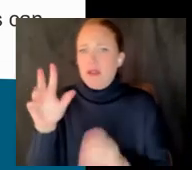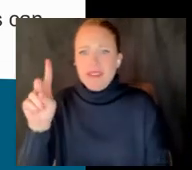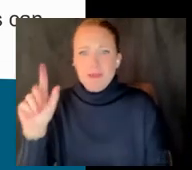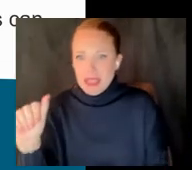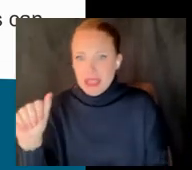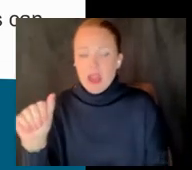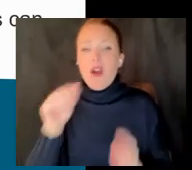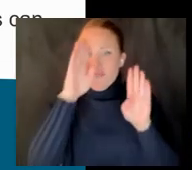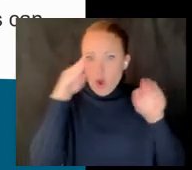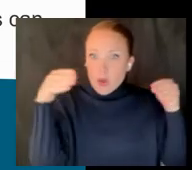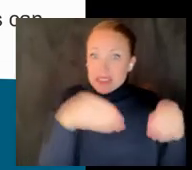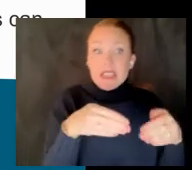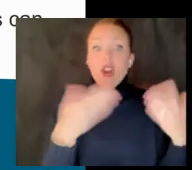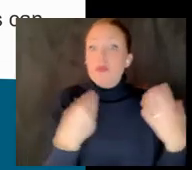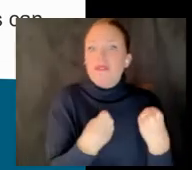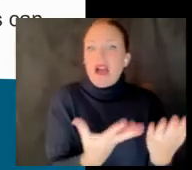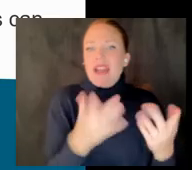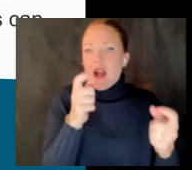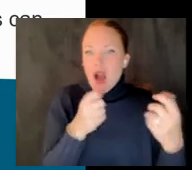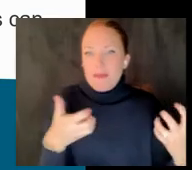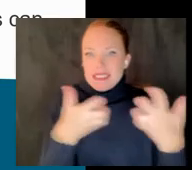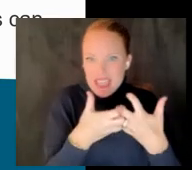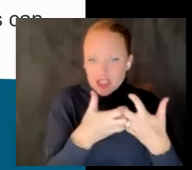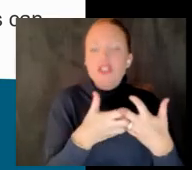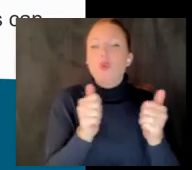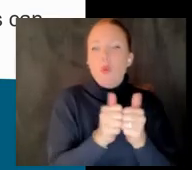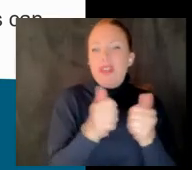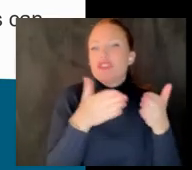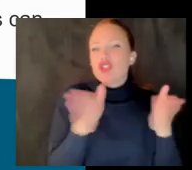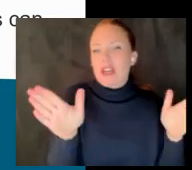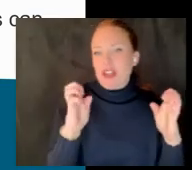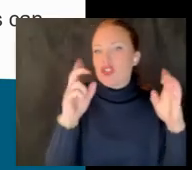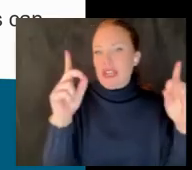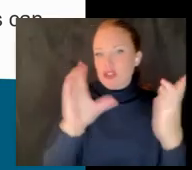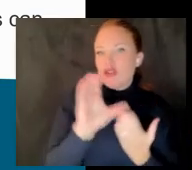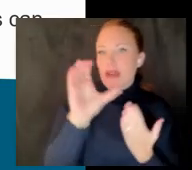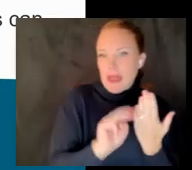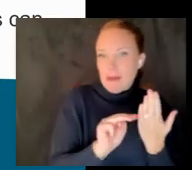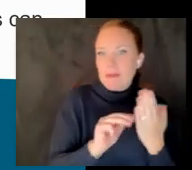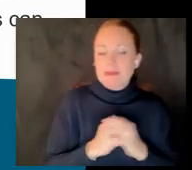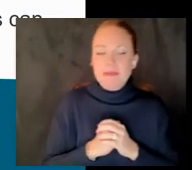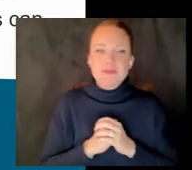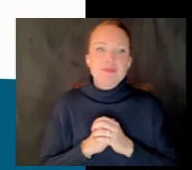focusing on the provision of accommodations within the general education curriculum.